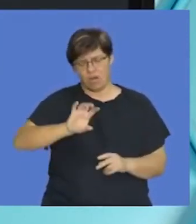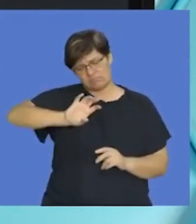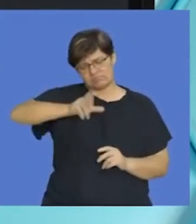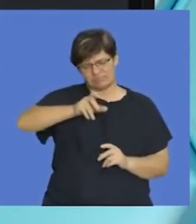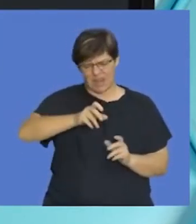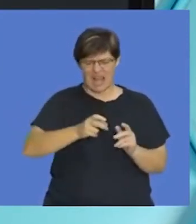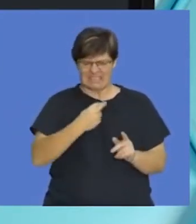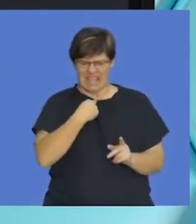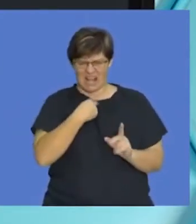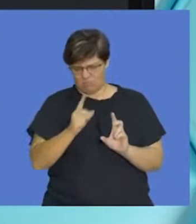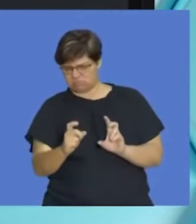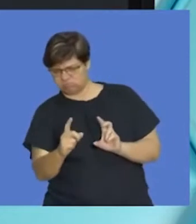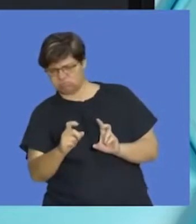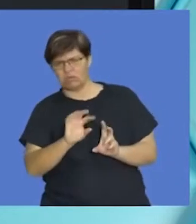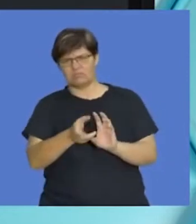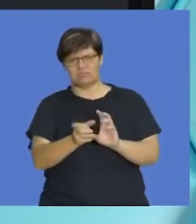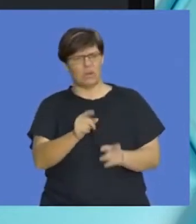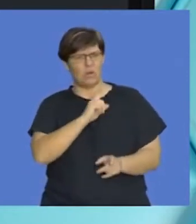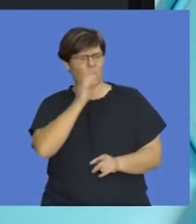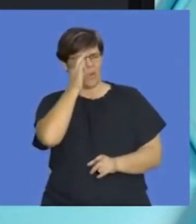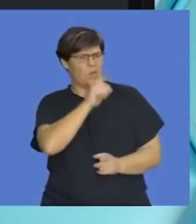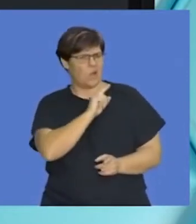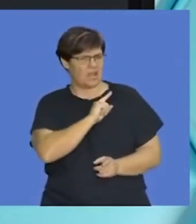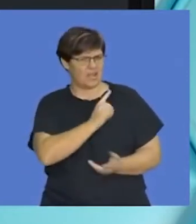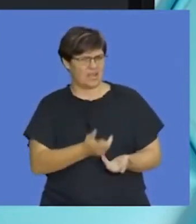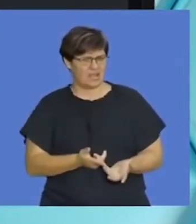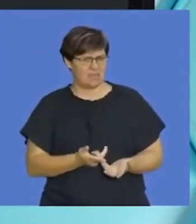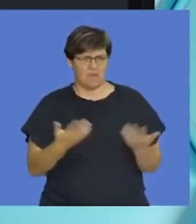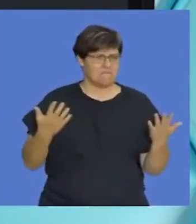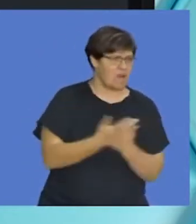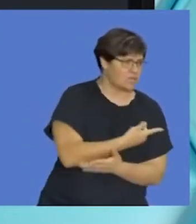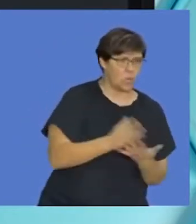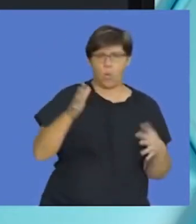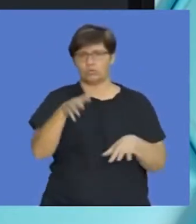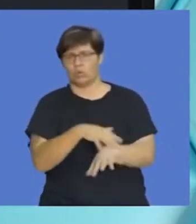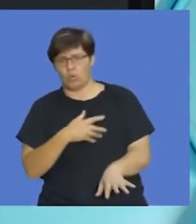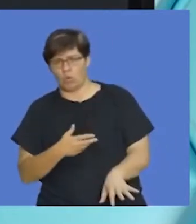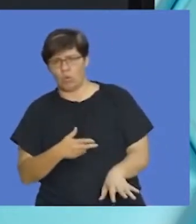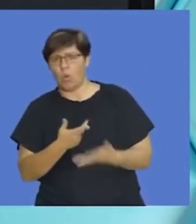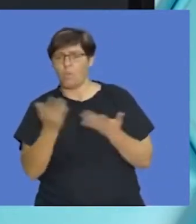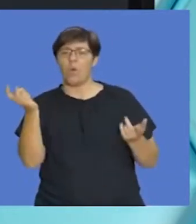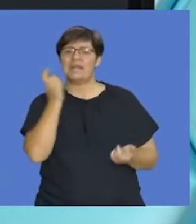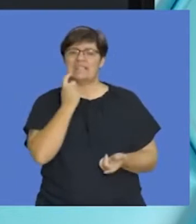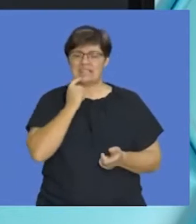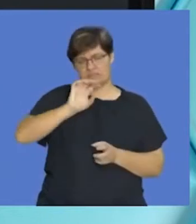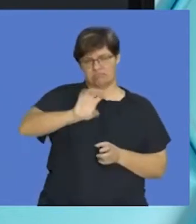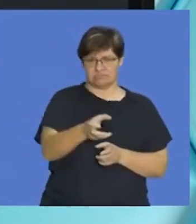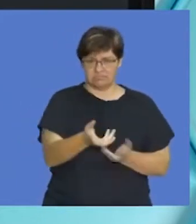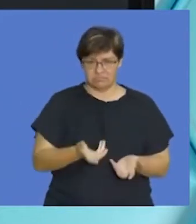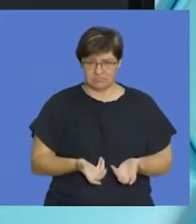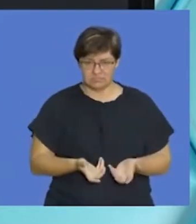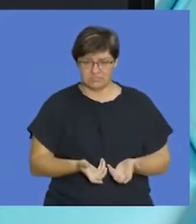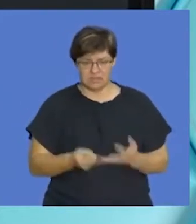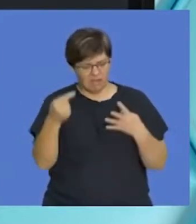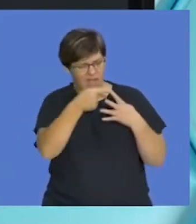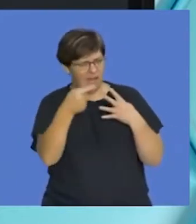things like that? What is the point of that? Why does it make it go quicker or slower, or why does it make it easier to turn? Those are all